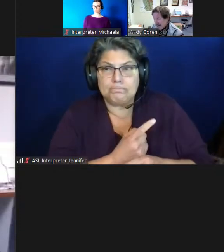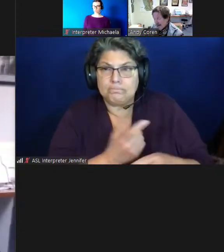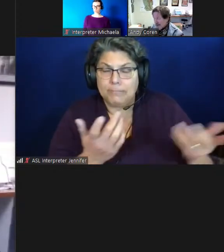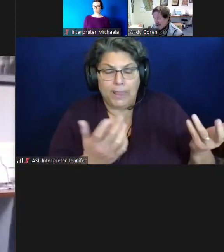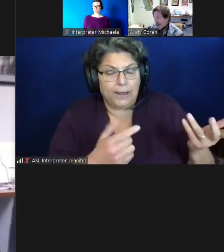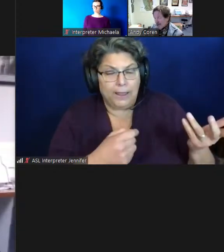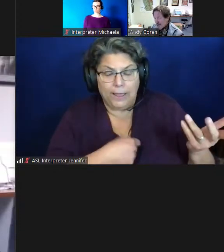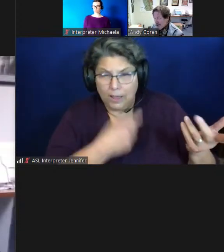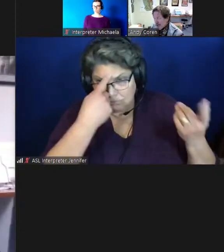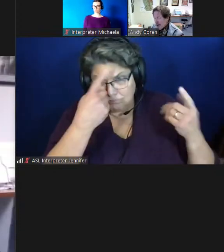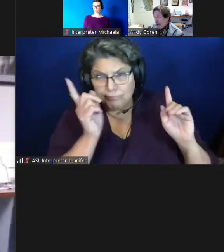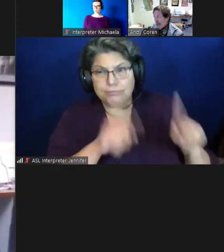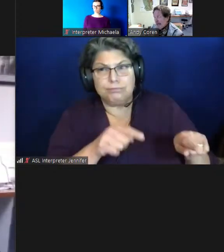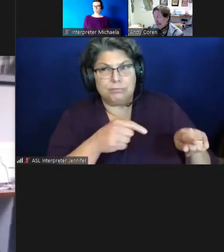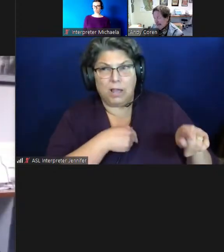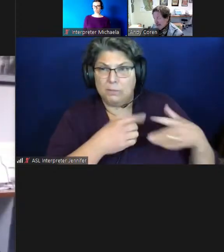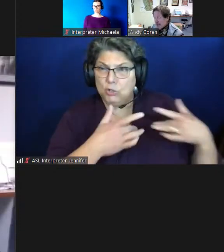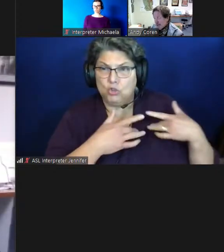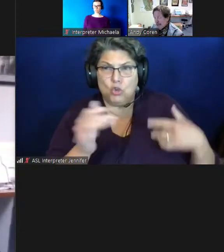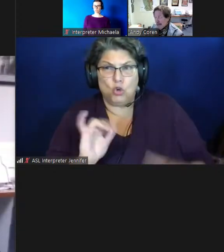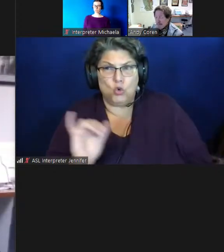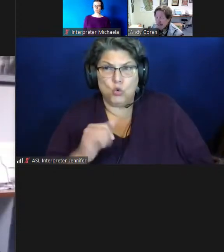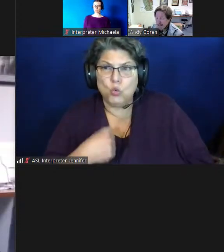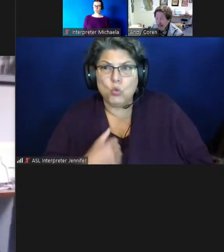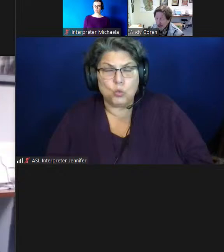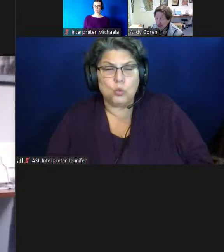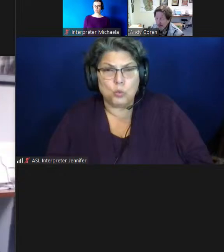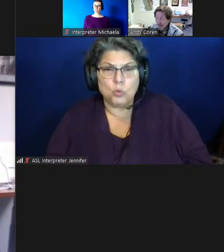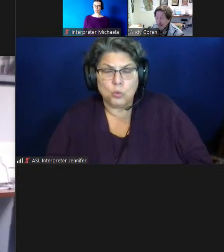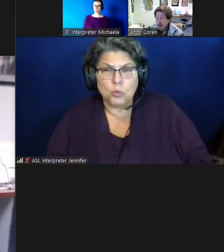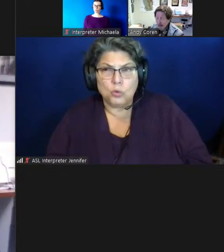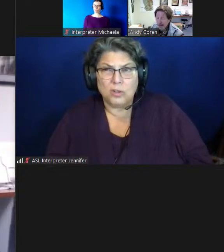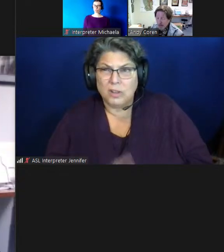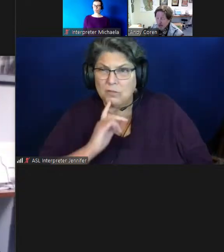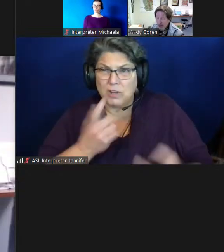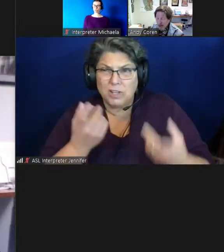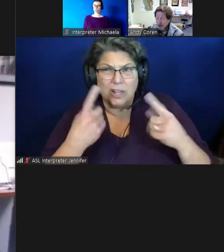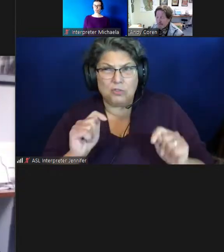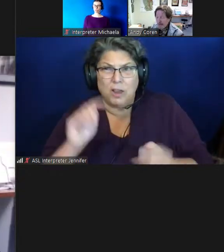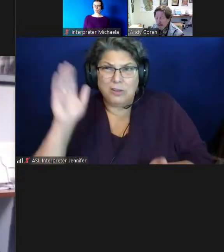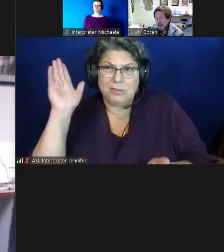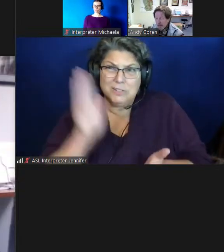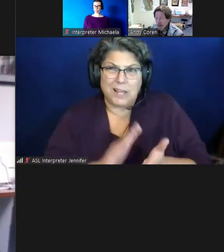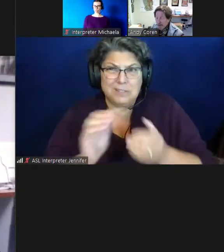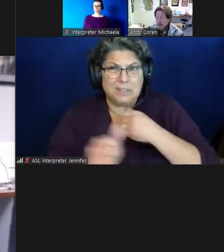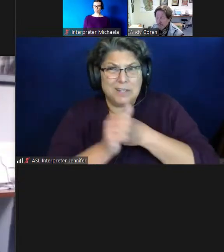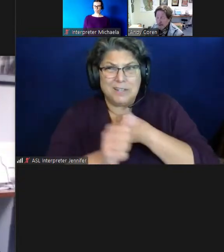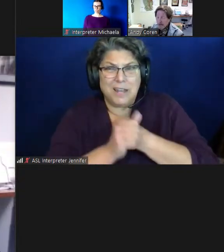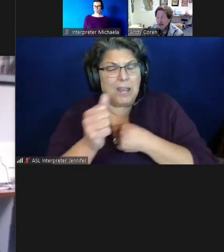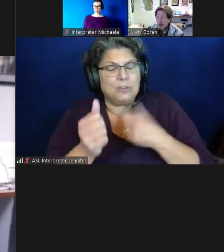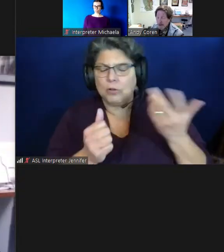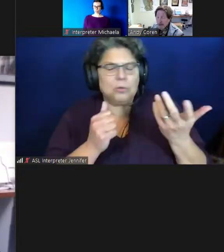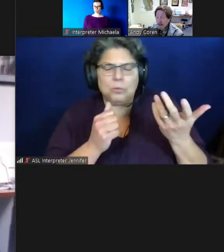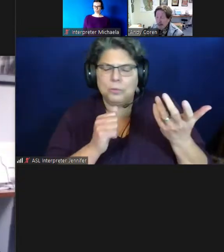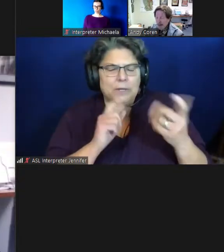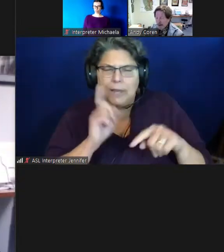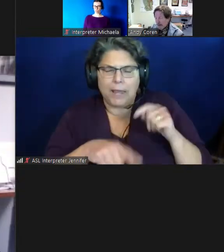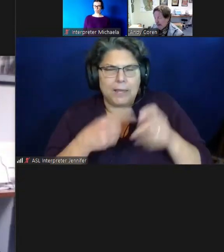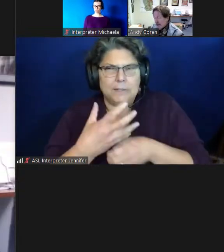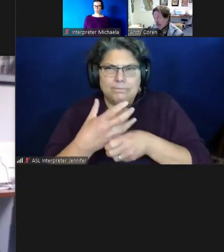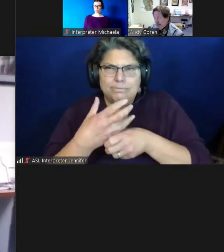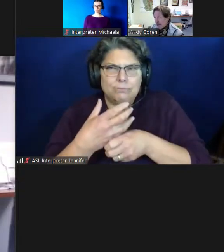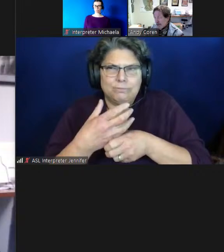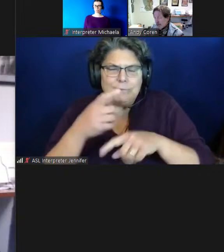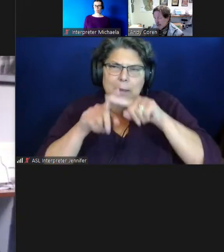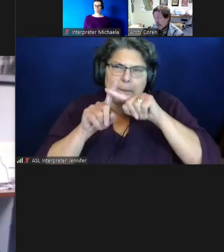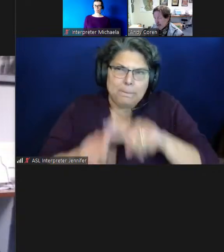exactly as concerned as you are. It is really a mitigation effort, meaning that we're not depending upon it to figure out our